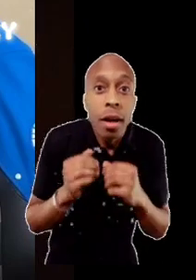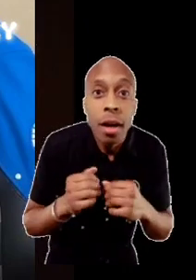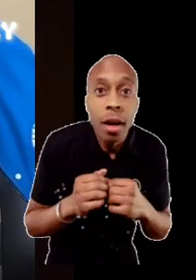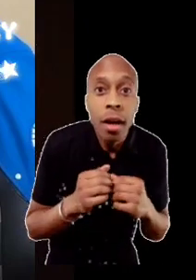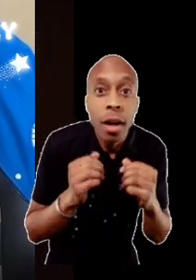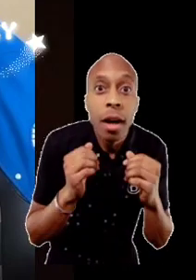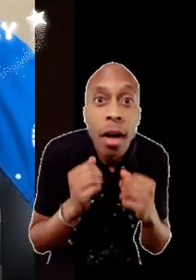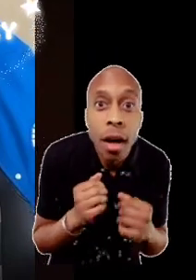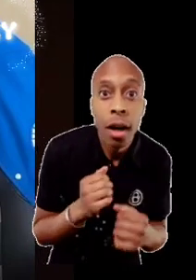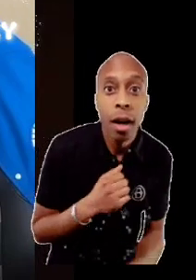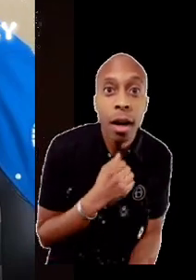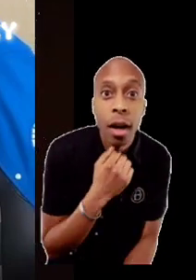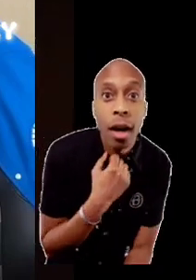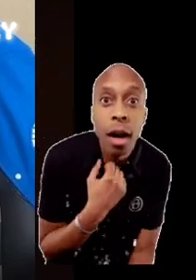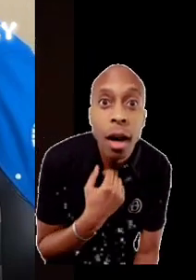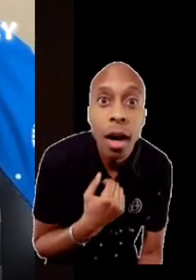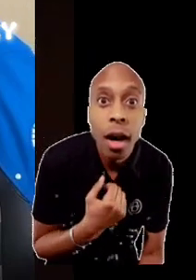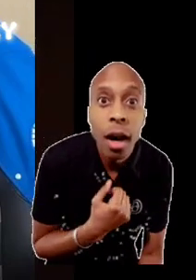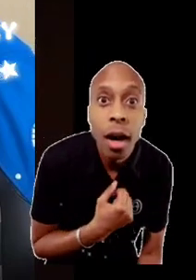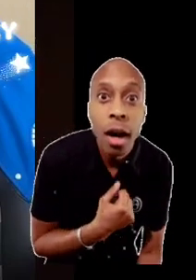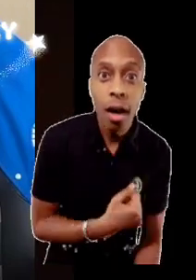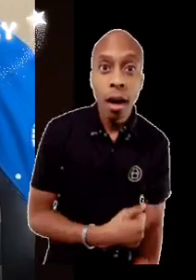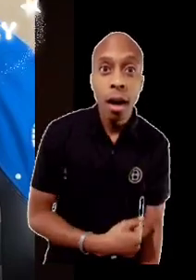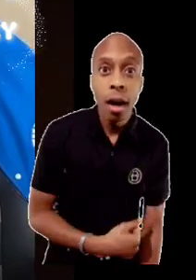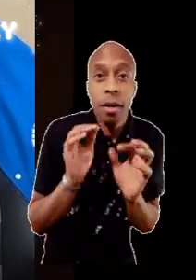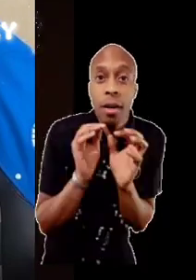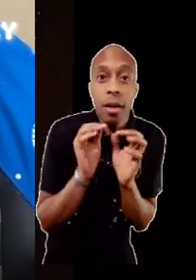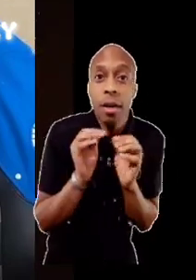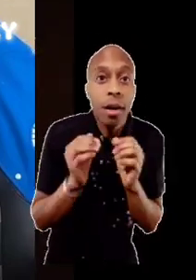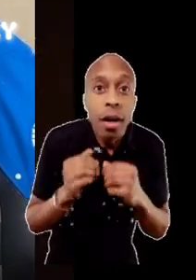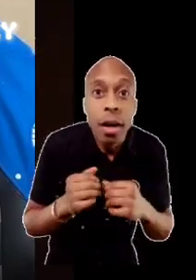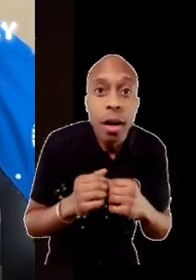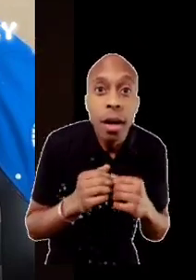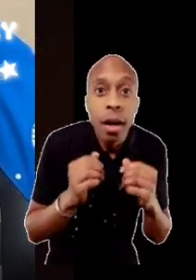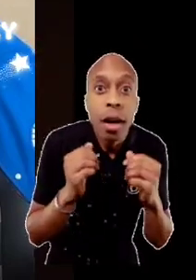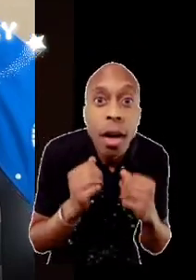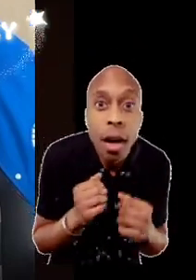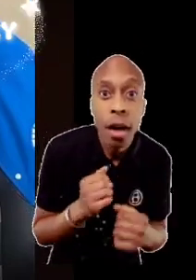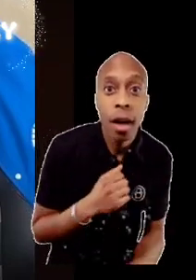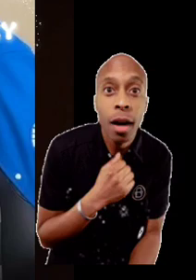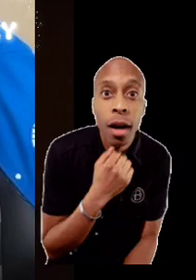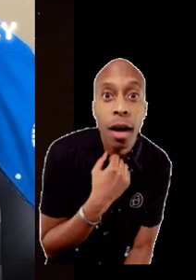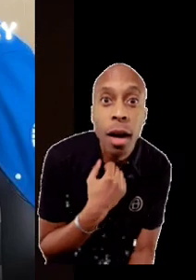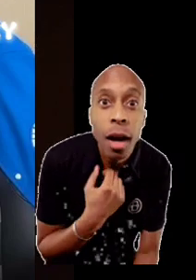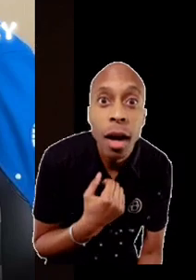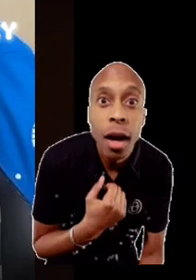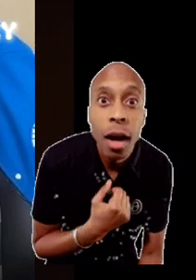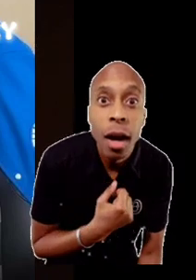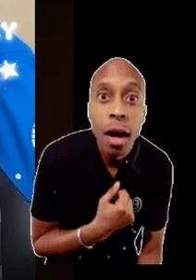Much less my parents who not leave me. I wanna want me walk like. Oh no?